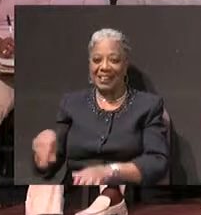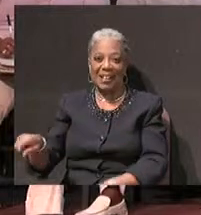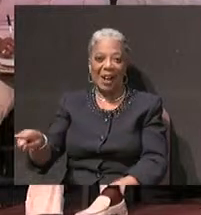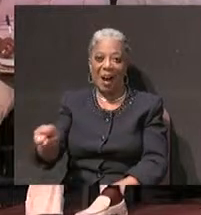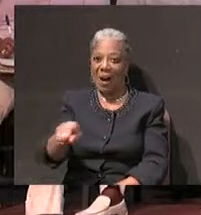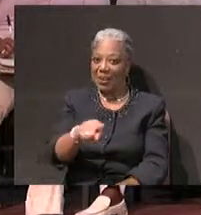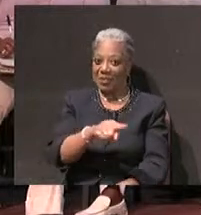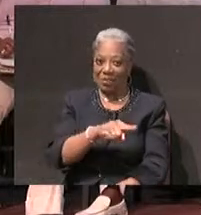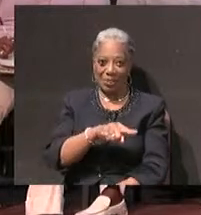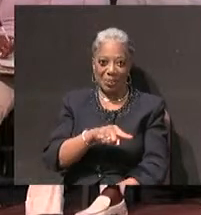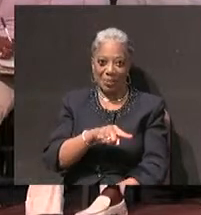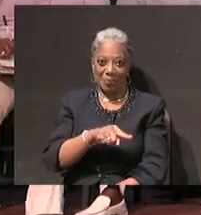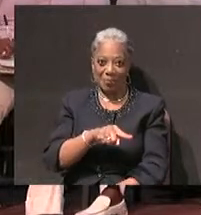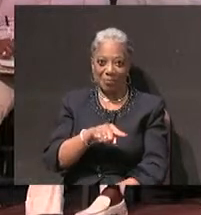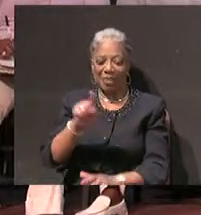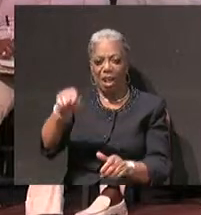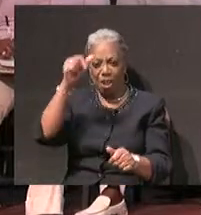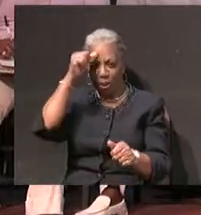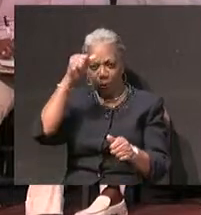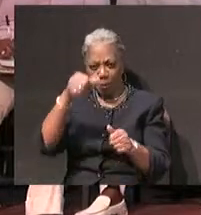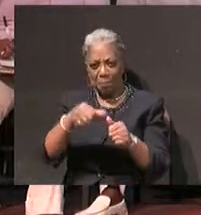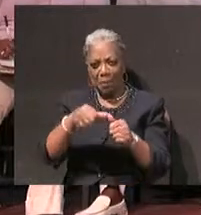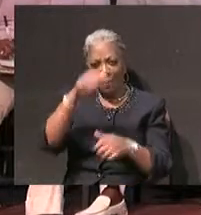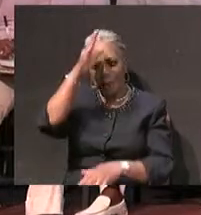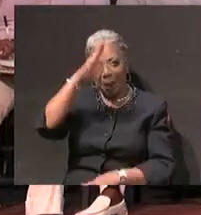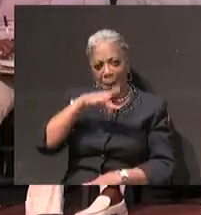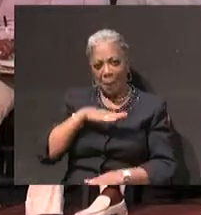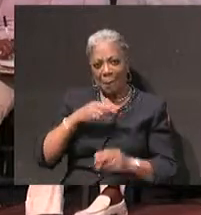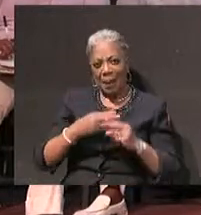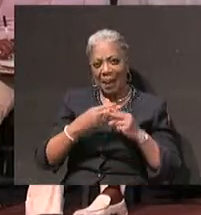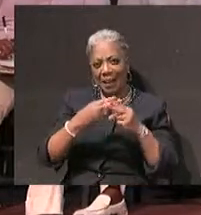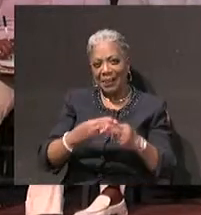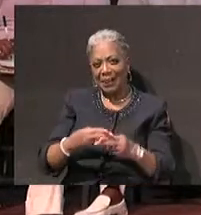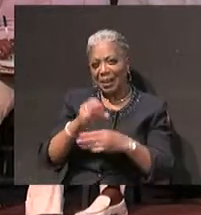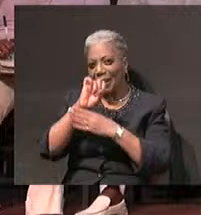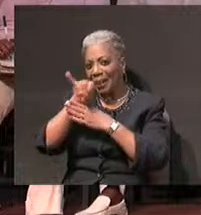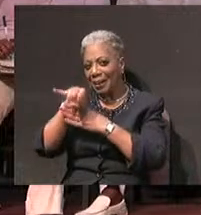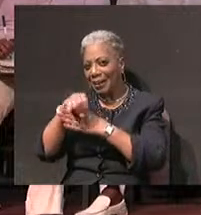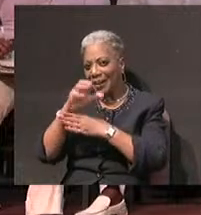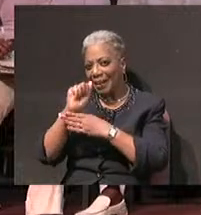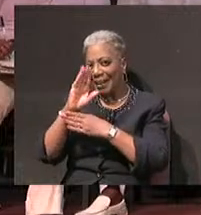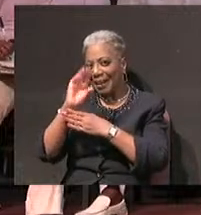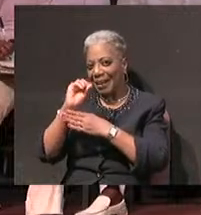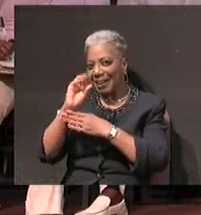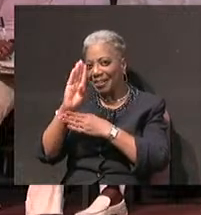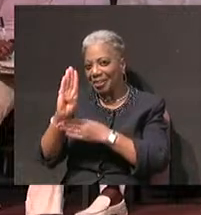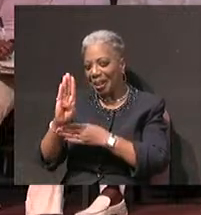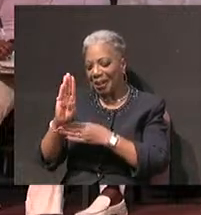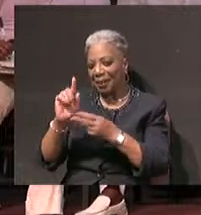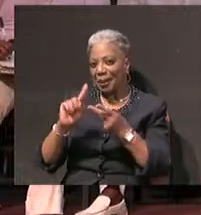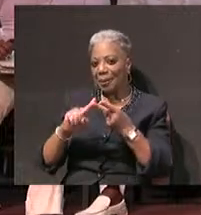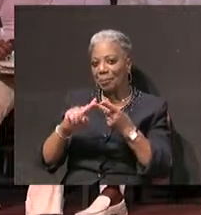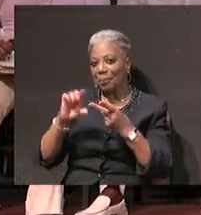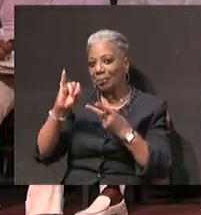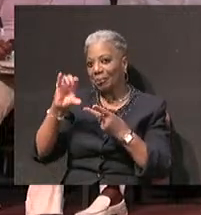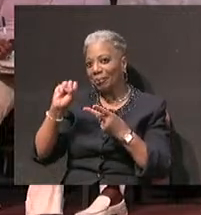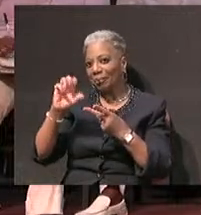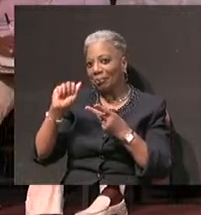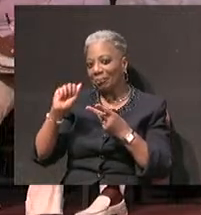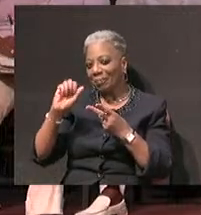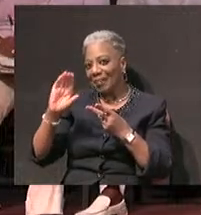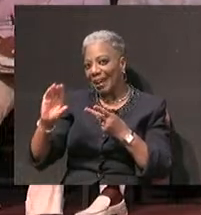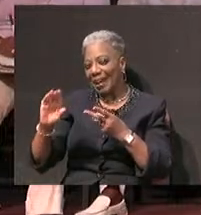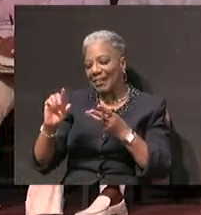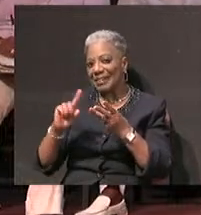you remember a man named Jacob? Abraham, Isaac, Jacob. Jacob was a mobster.